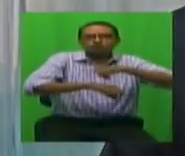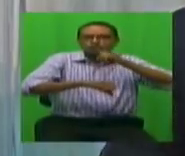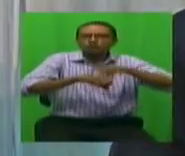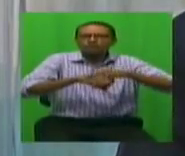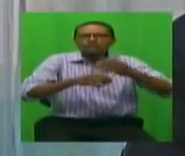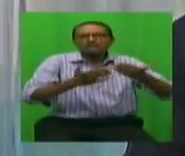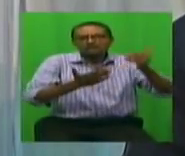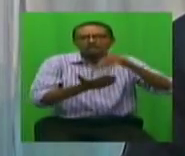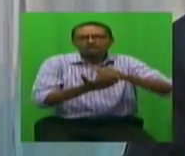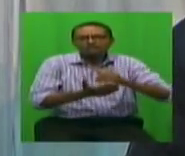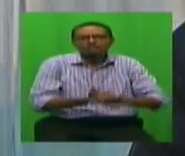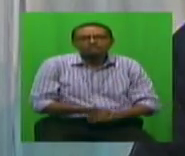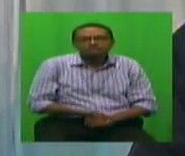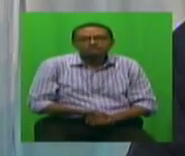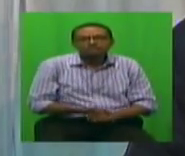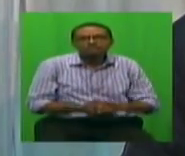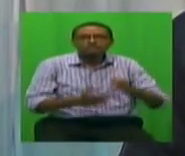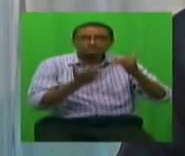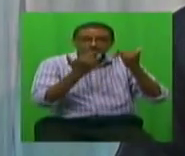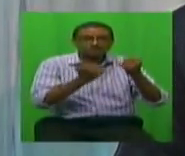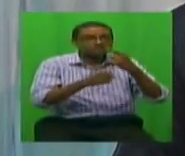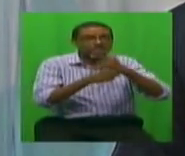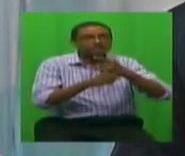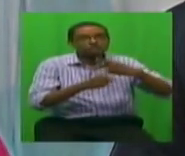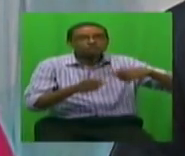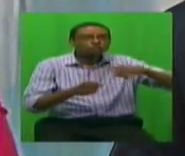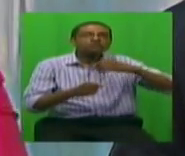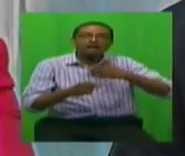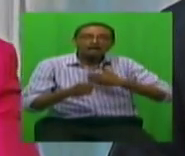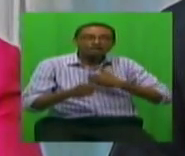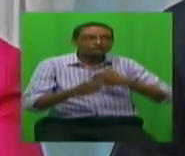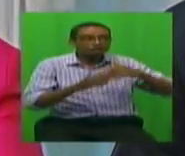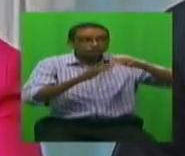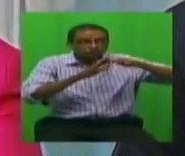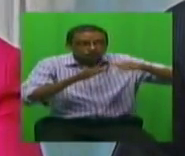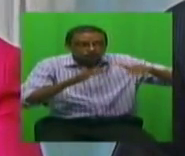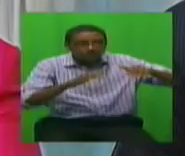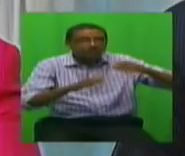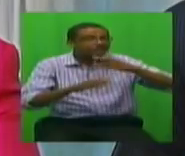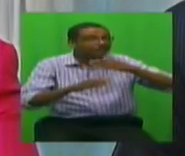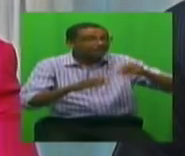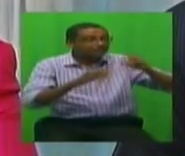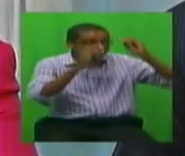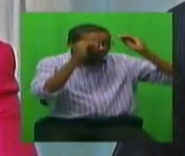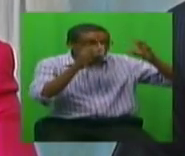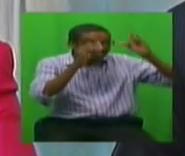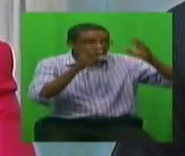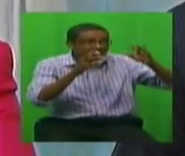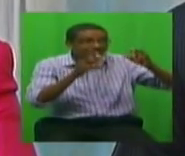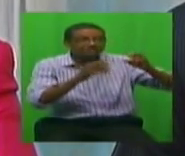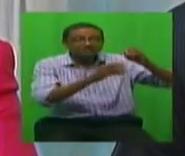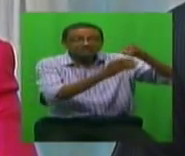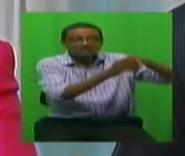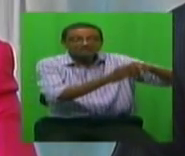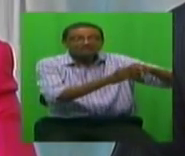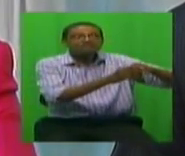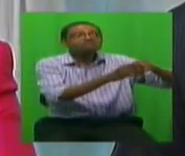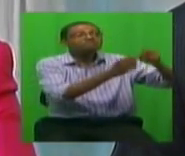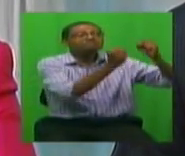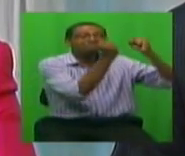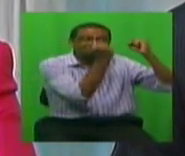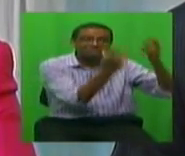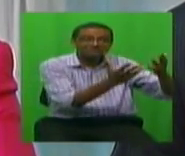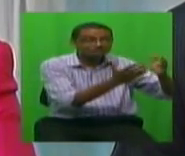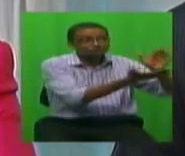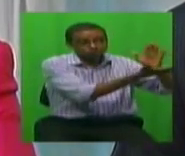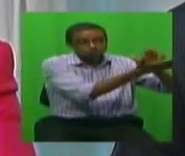we have our students and our teachers in schools, in the majority of our schools, the schools that are not affected. And